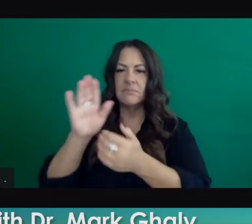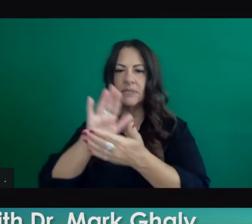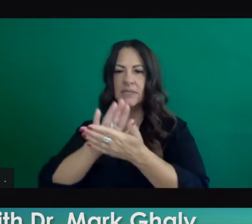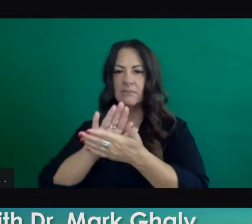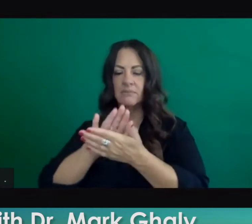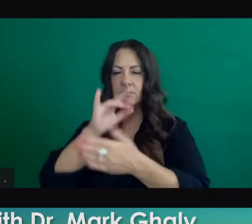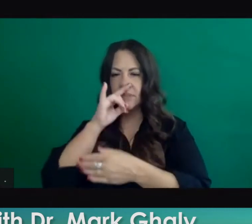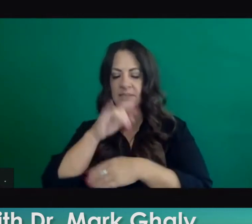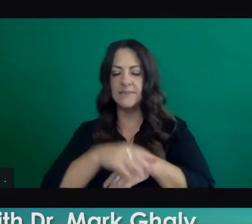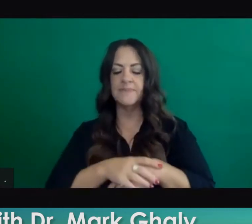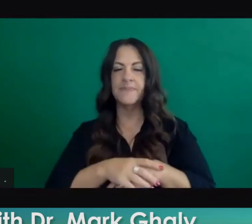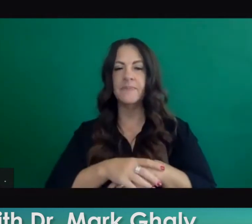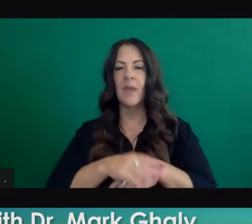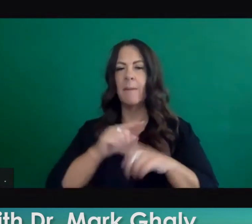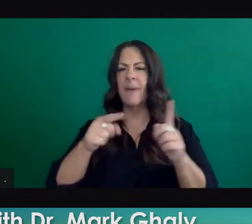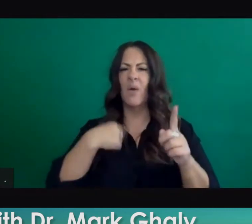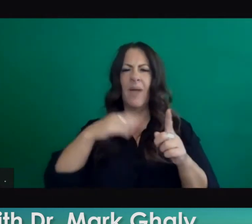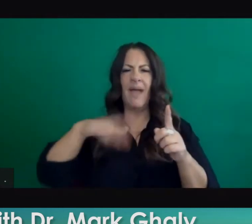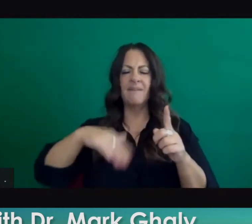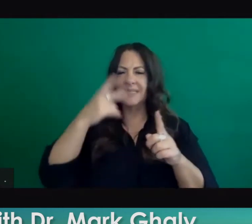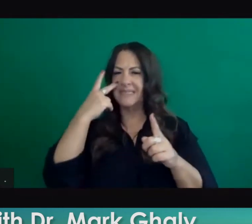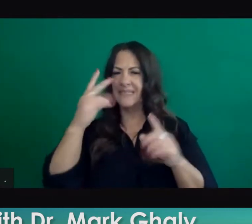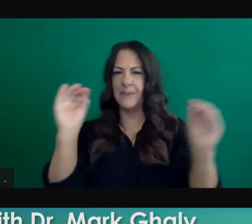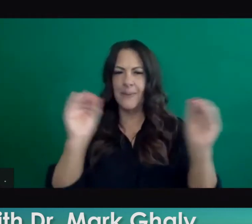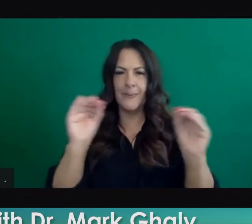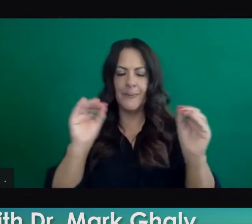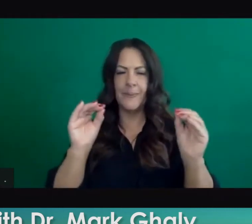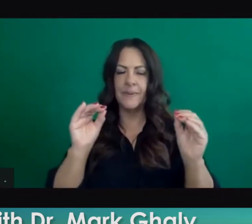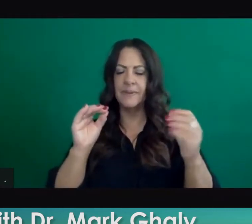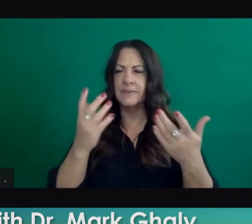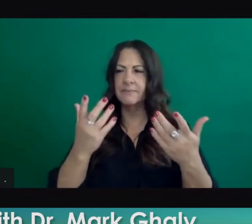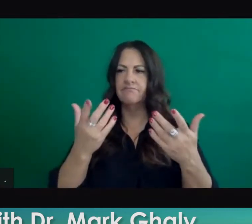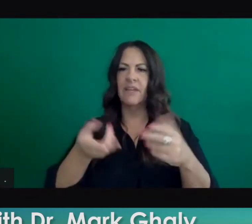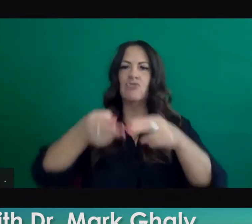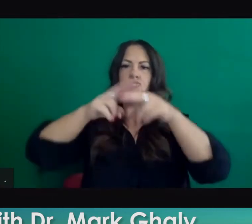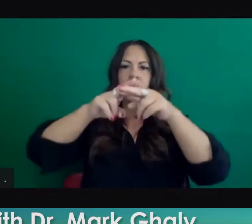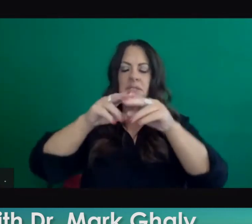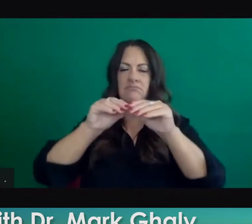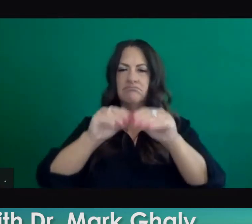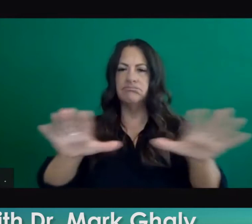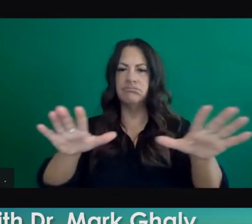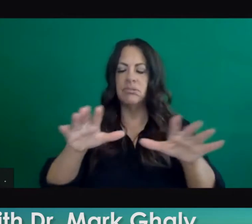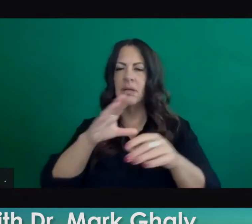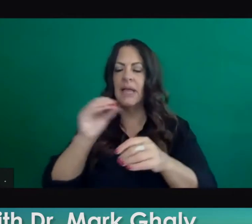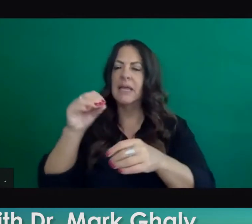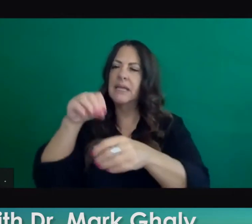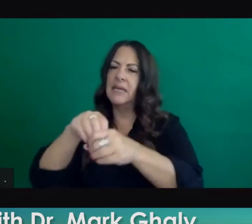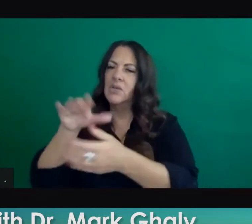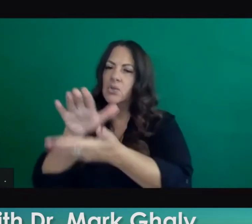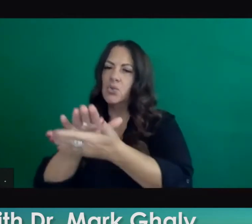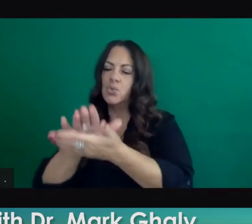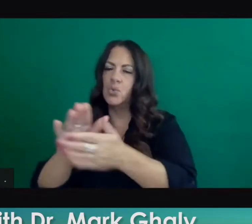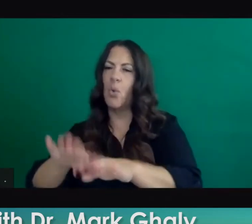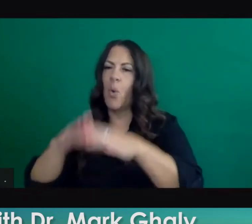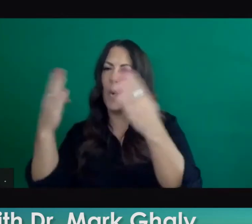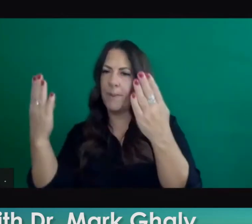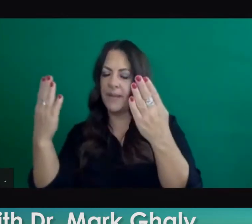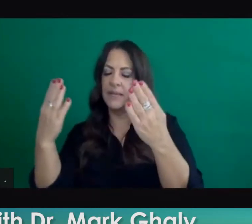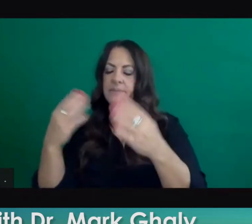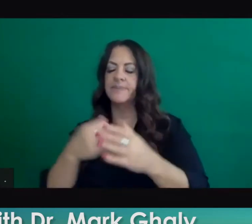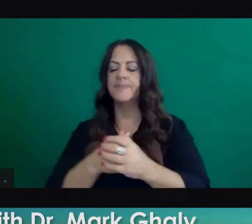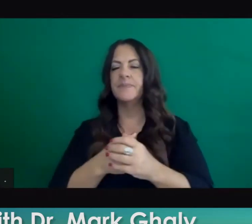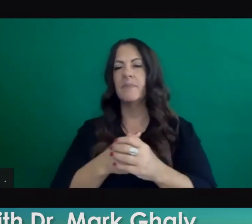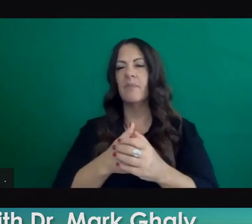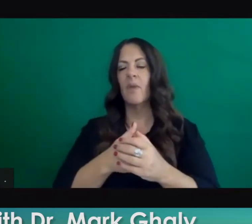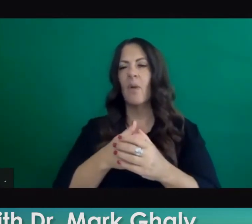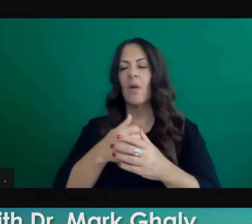have not seen a connection between increased transmission and school reopening or